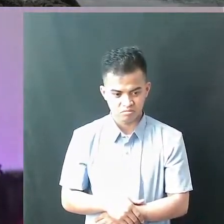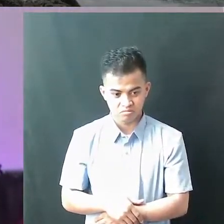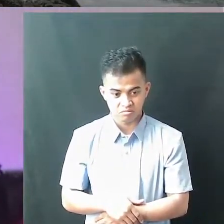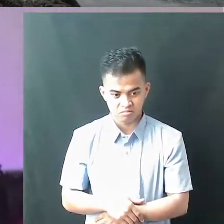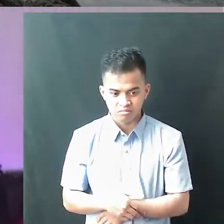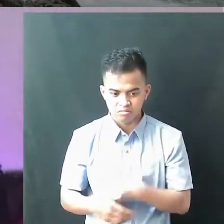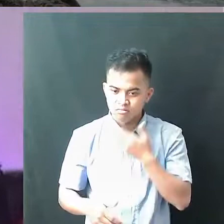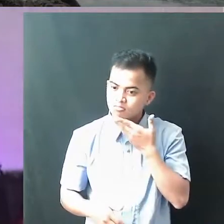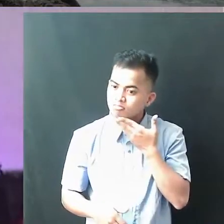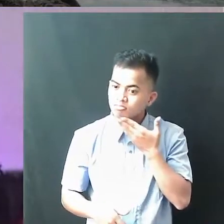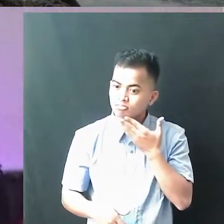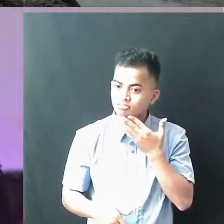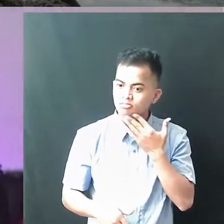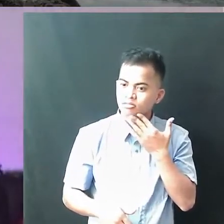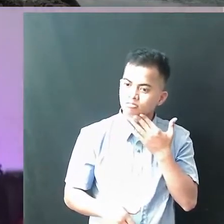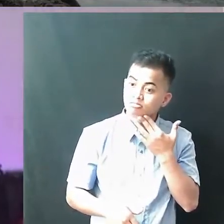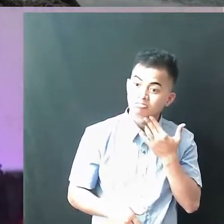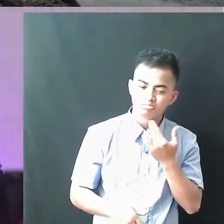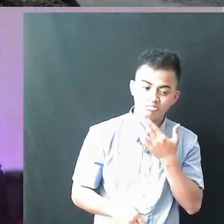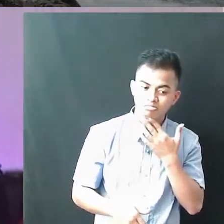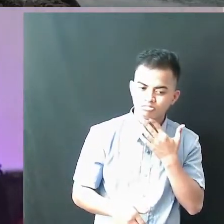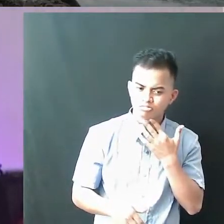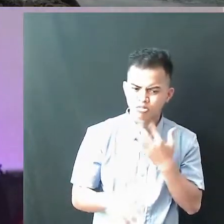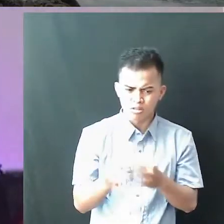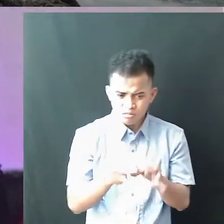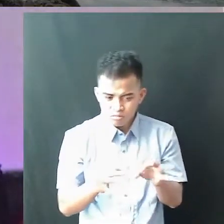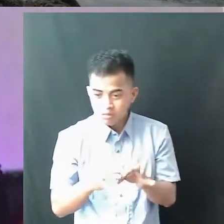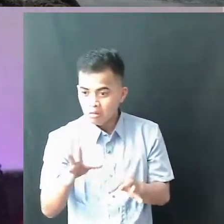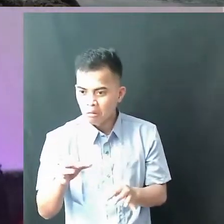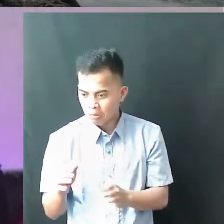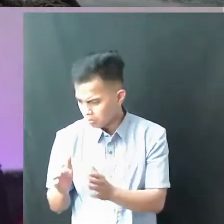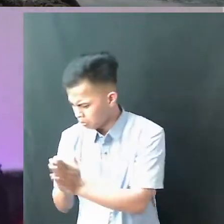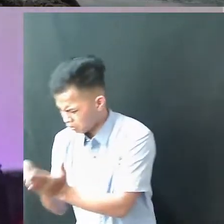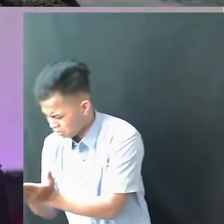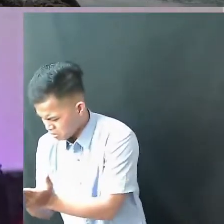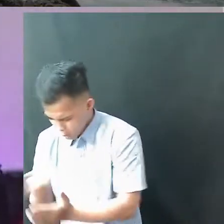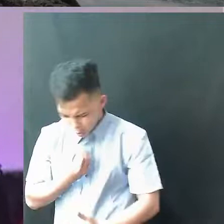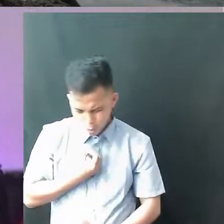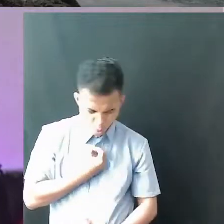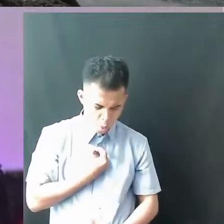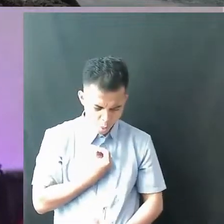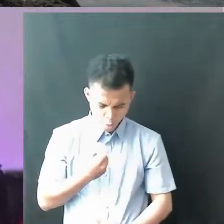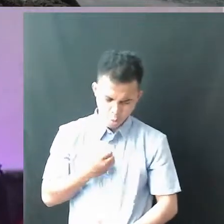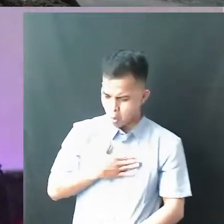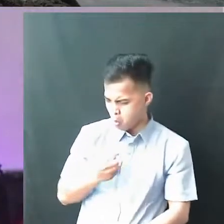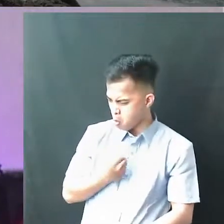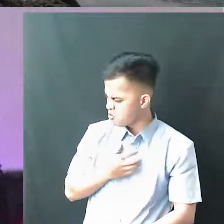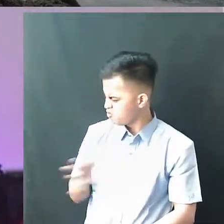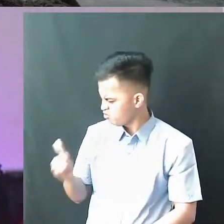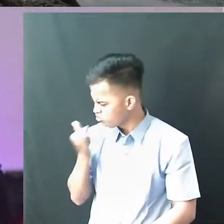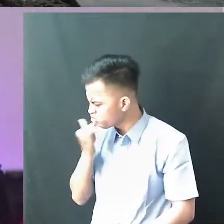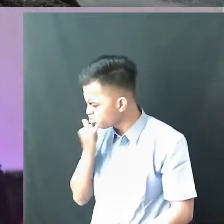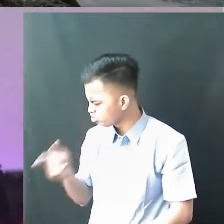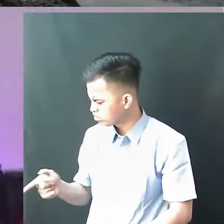your inner man, you, yourself, all about you, what you can do and what you can achieve in this world. But